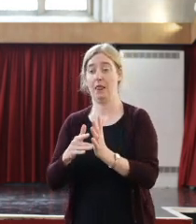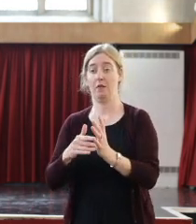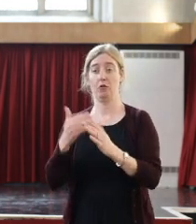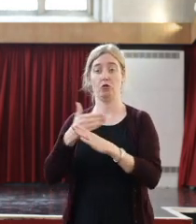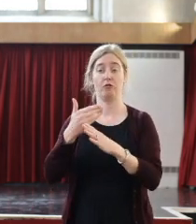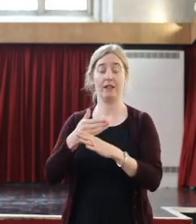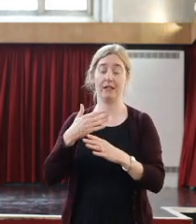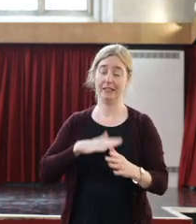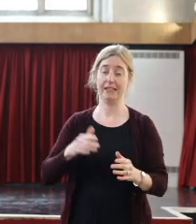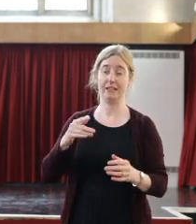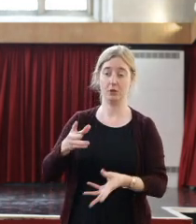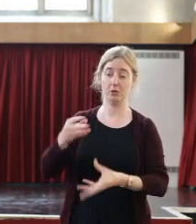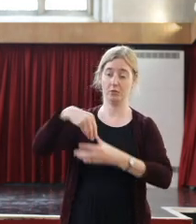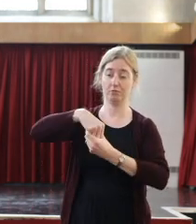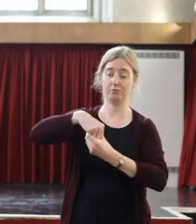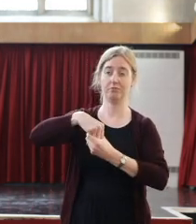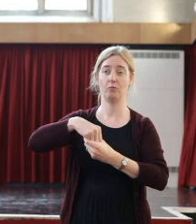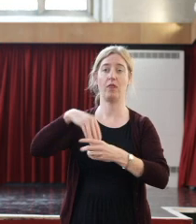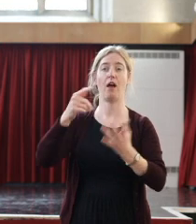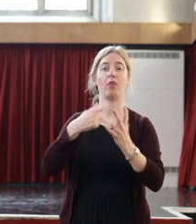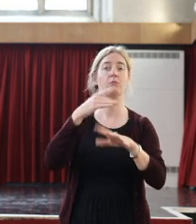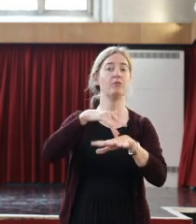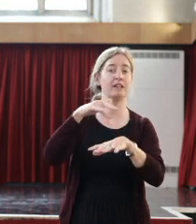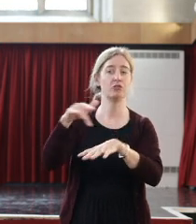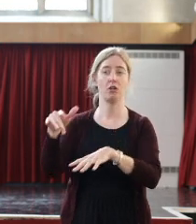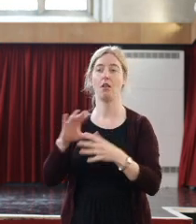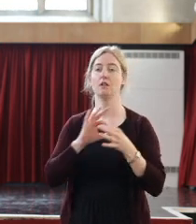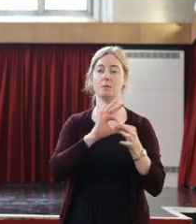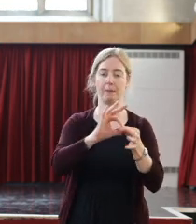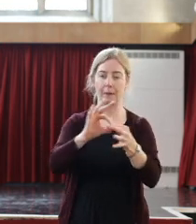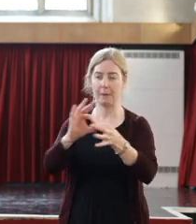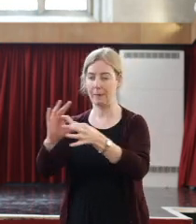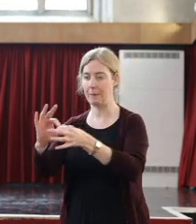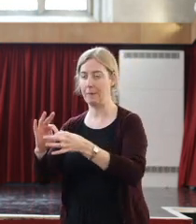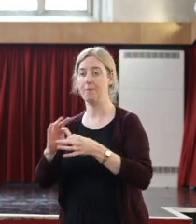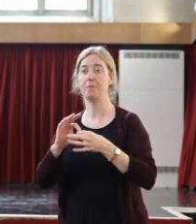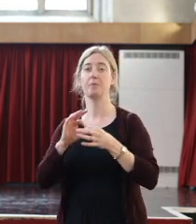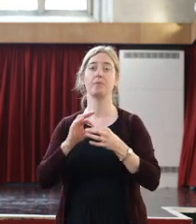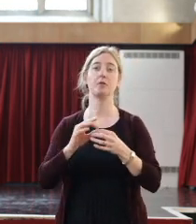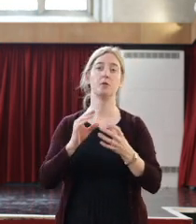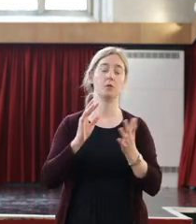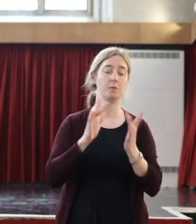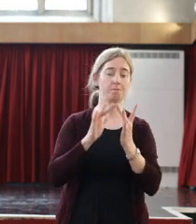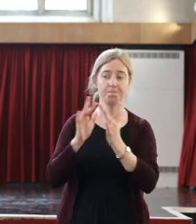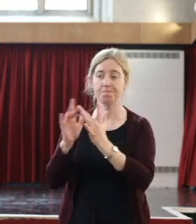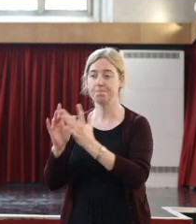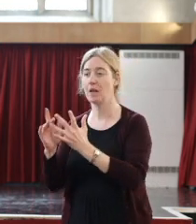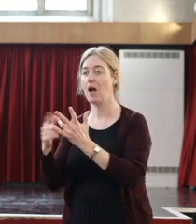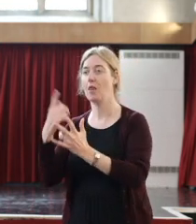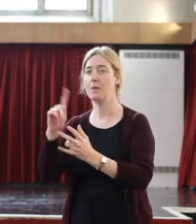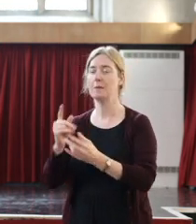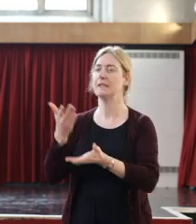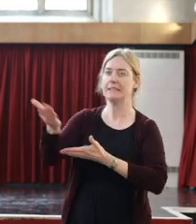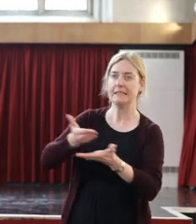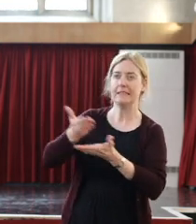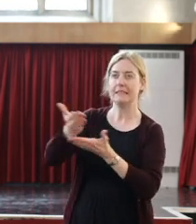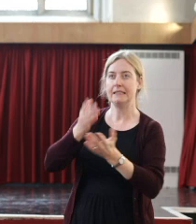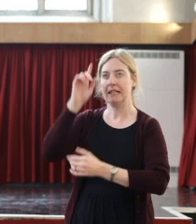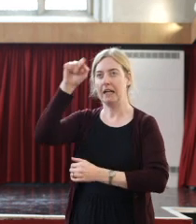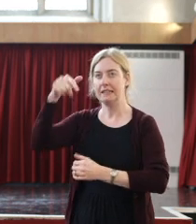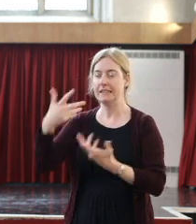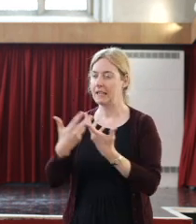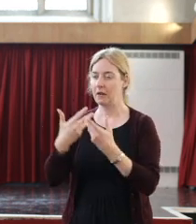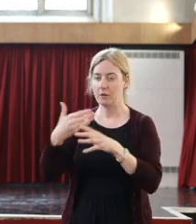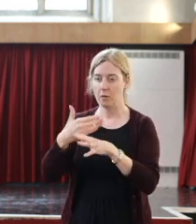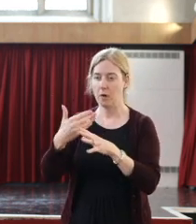work within a professional context, to develop those kind of professional skills, to make contact with individuals within the industry